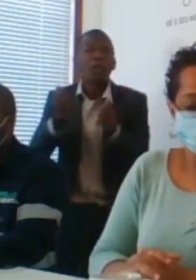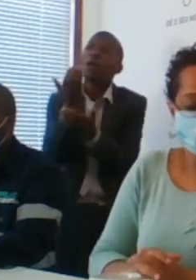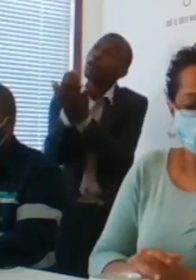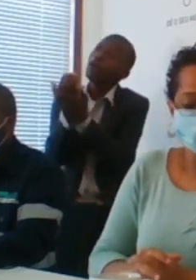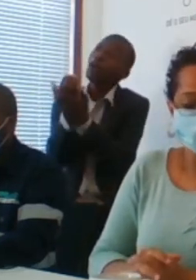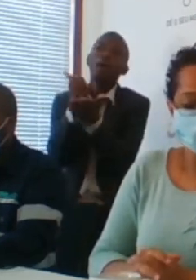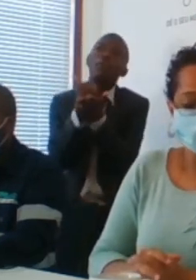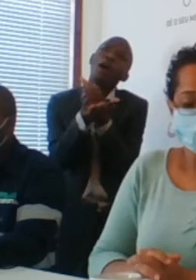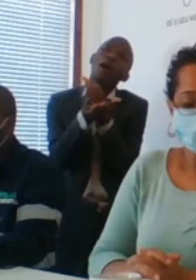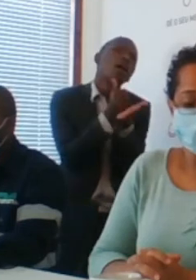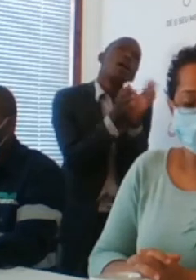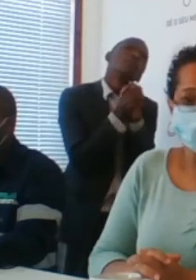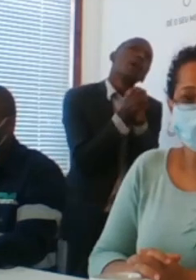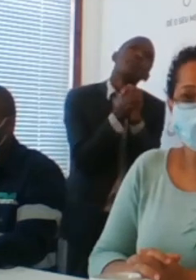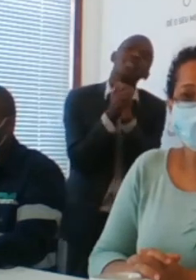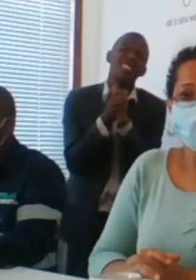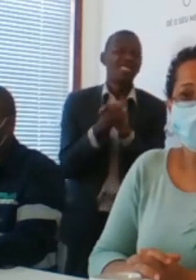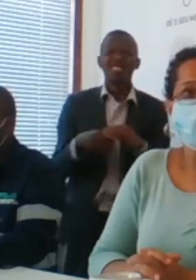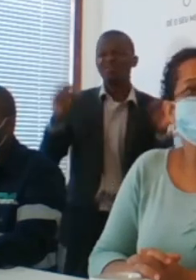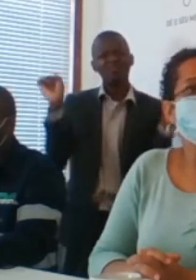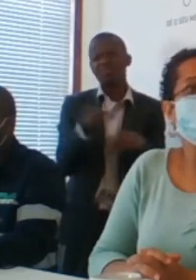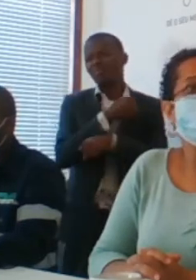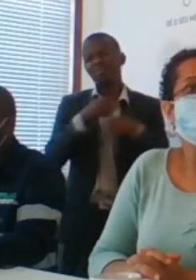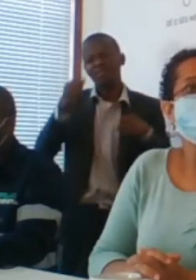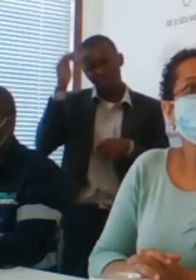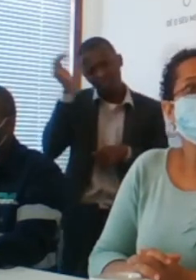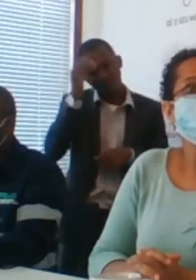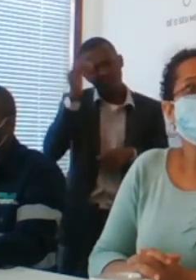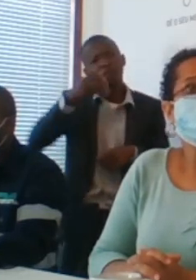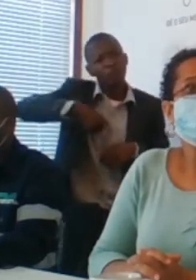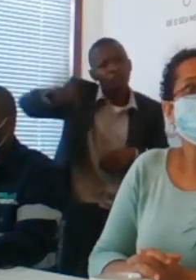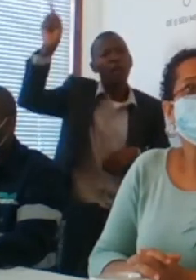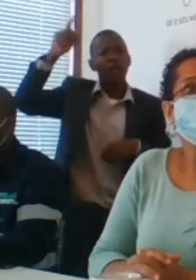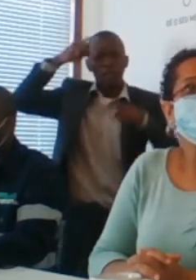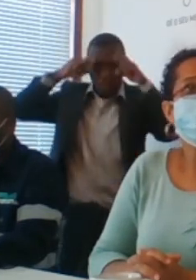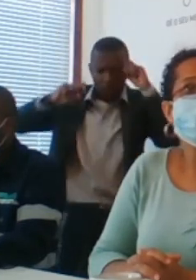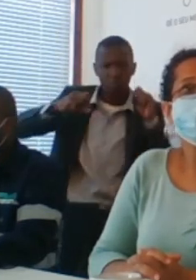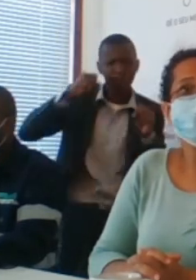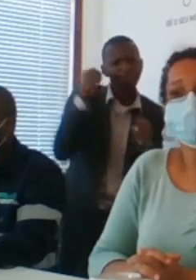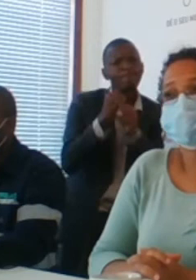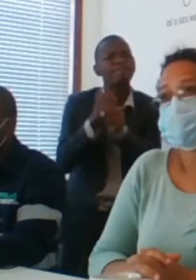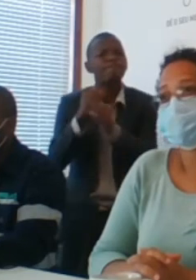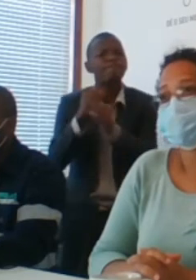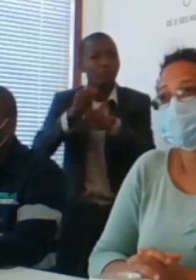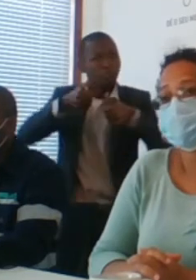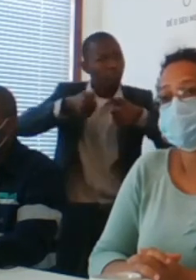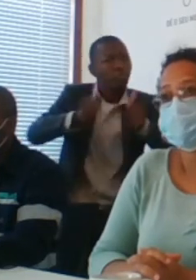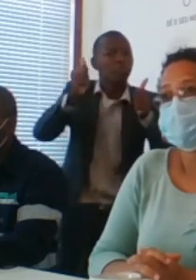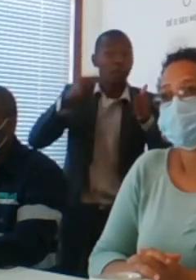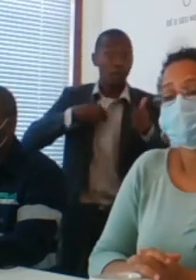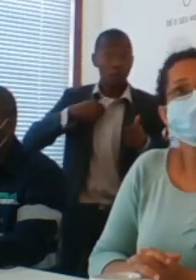from people. So what is really important is to go at work. But what we've seen, particularly